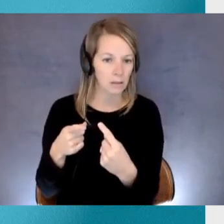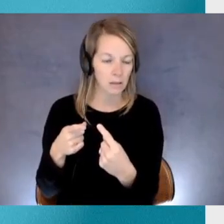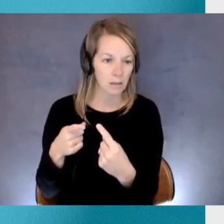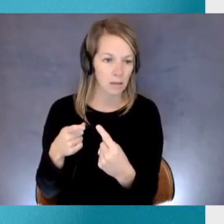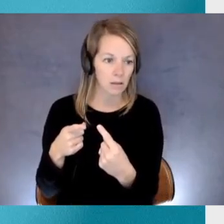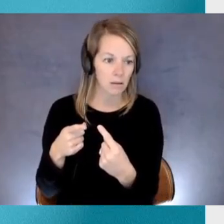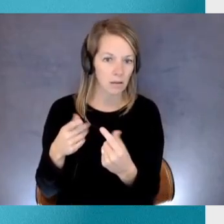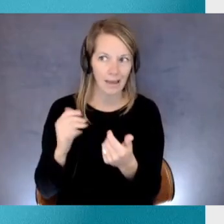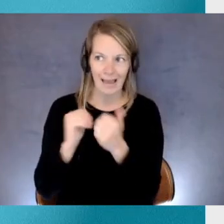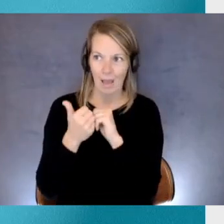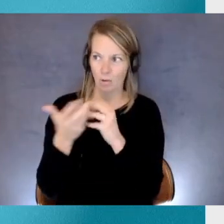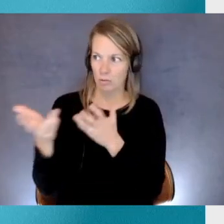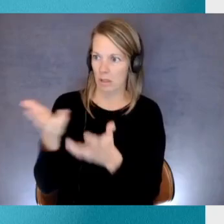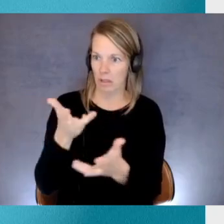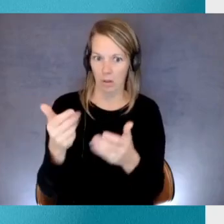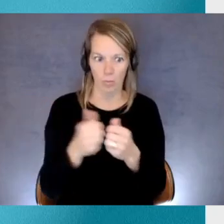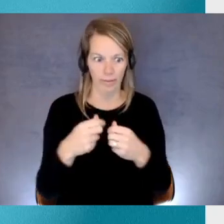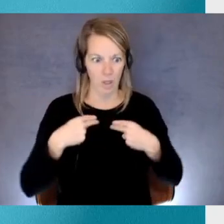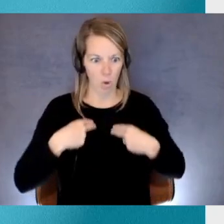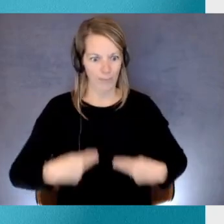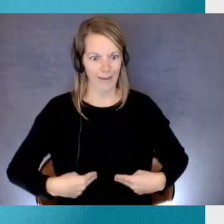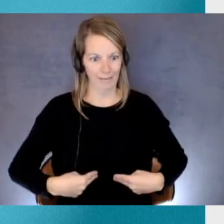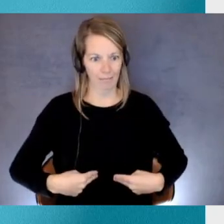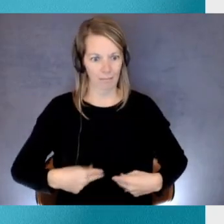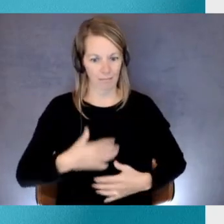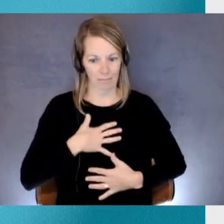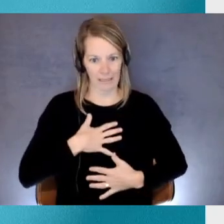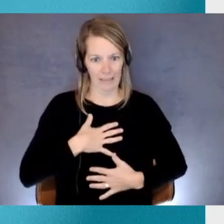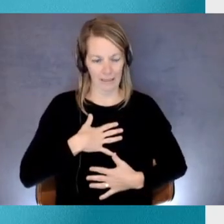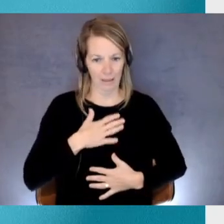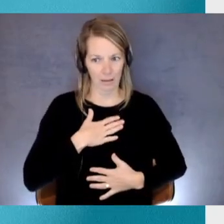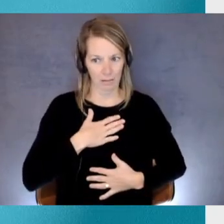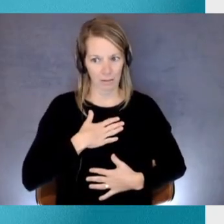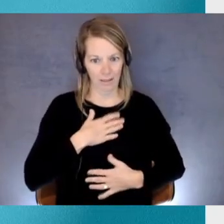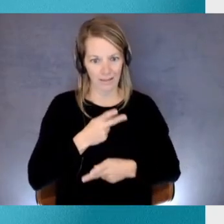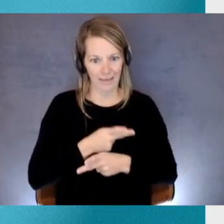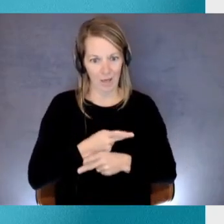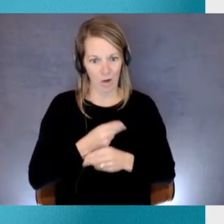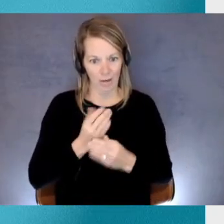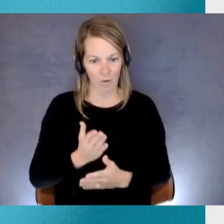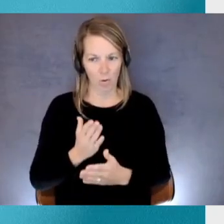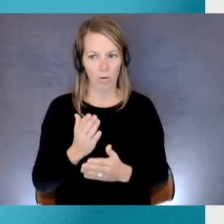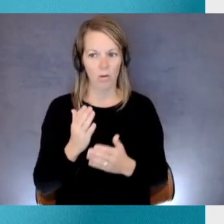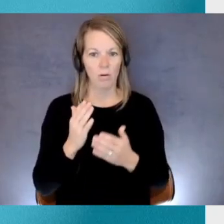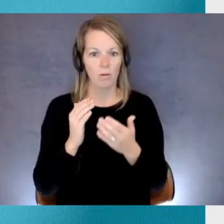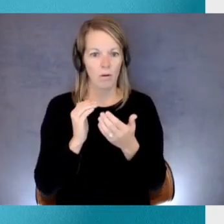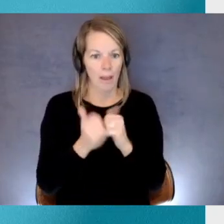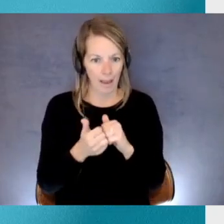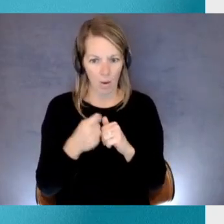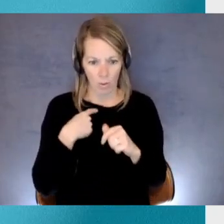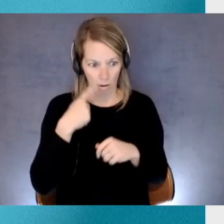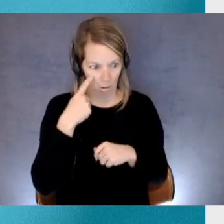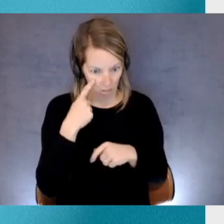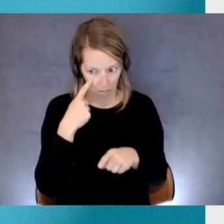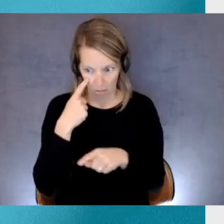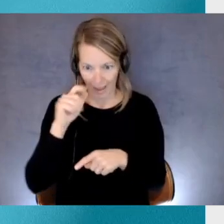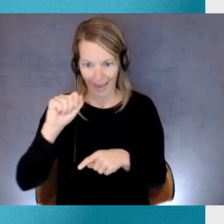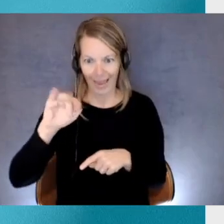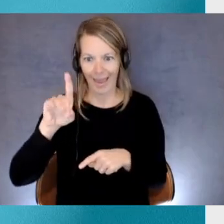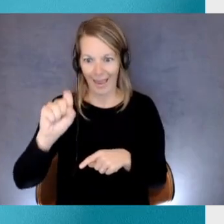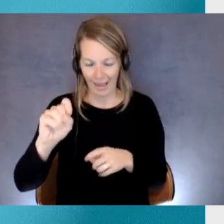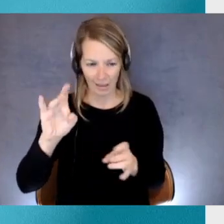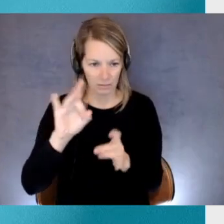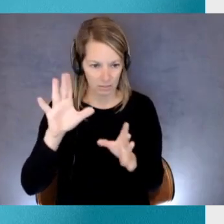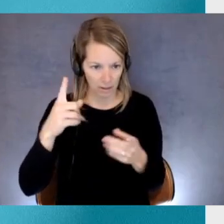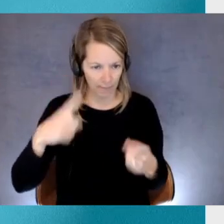how to deal with the human side for me as a caregiver of everything that we were witnessing at that time. And I'm sure there were a lot of echoes of